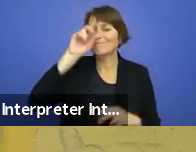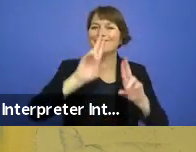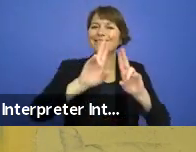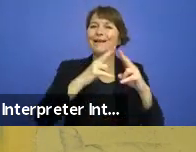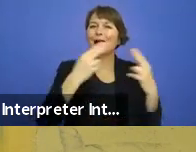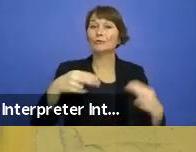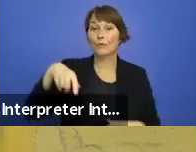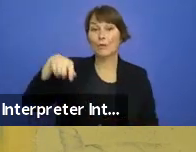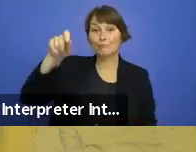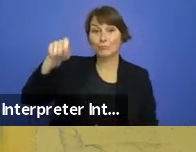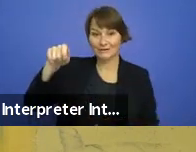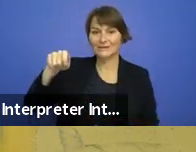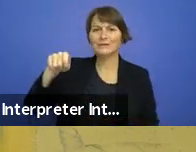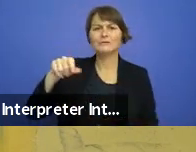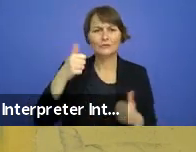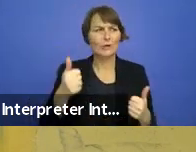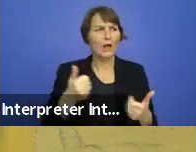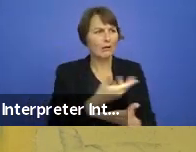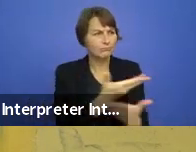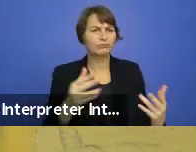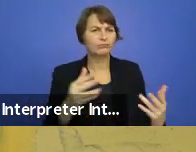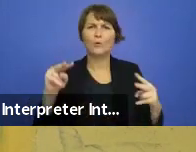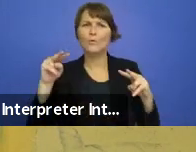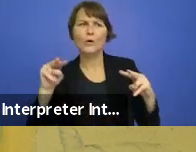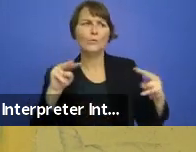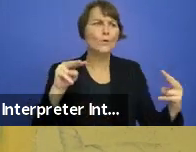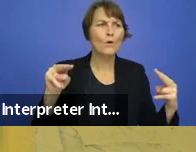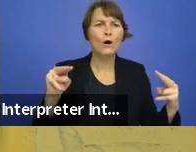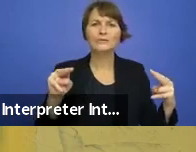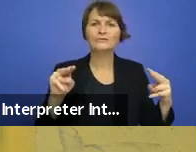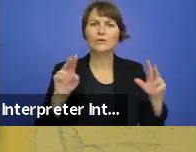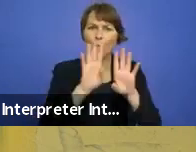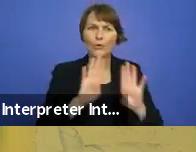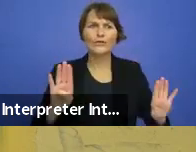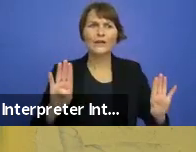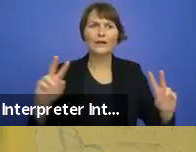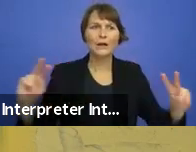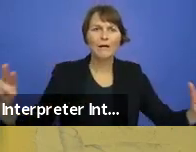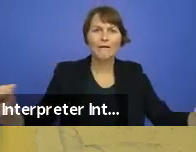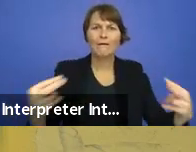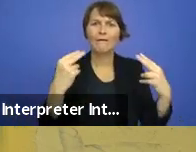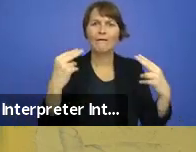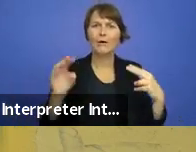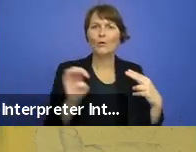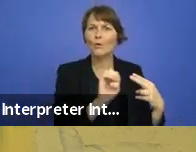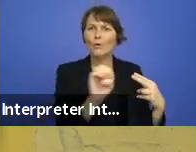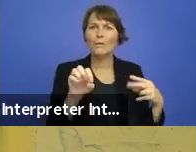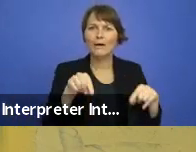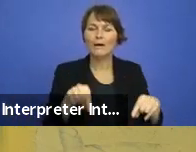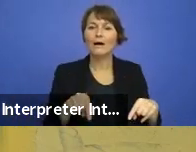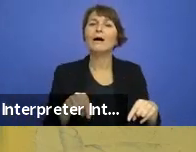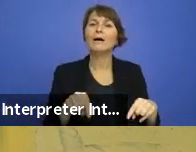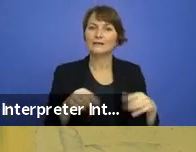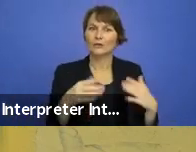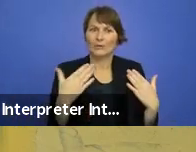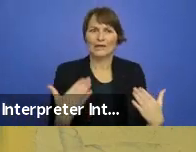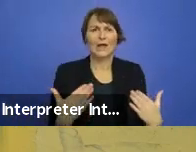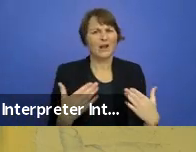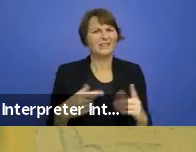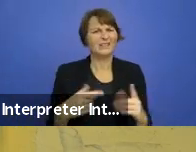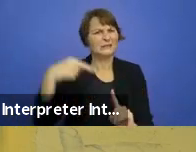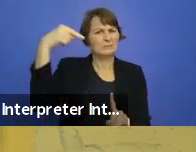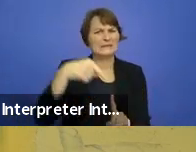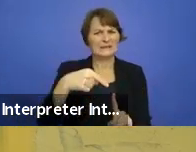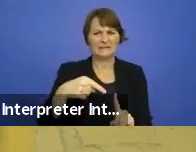Europas eine Plattform bekommt. Das gilt für eine wichtige Vernetzung immer, aber es ist gerade in dieser Pandemiezeit